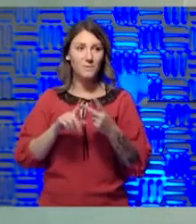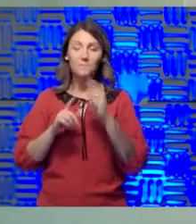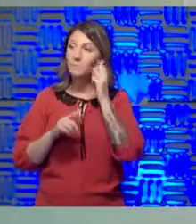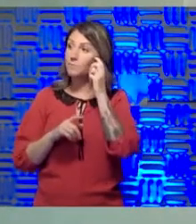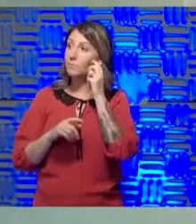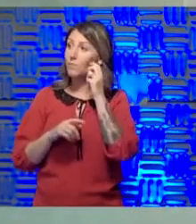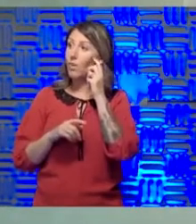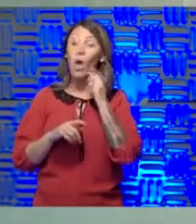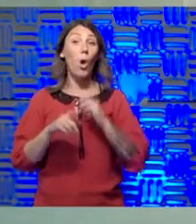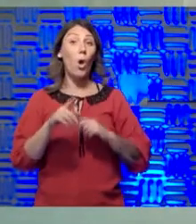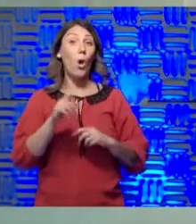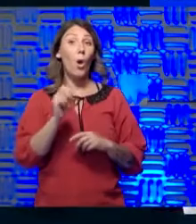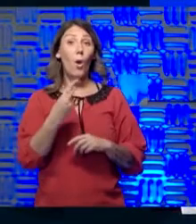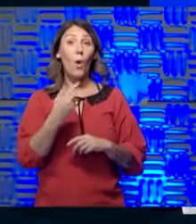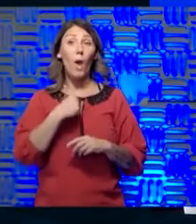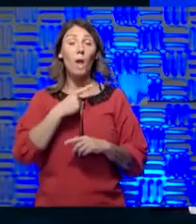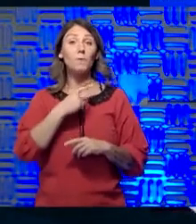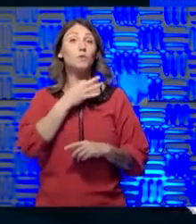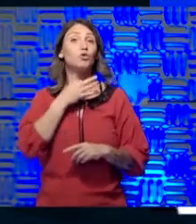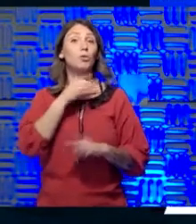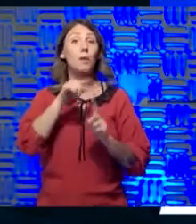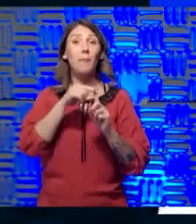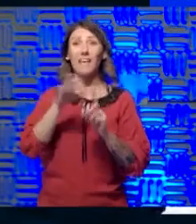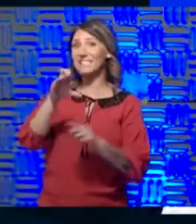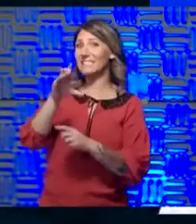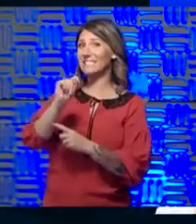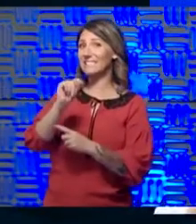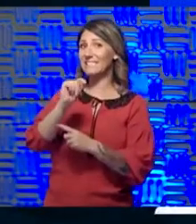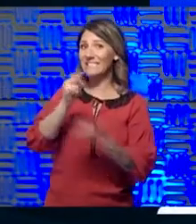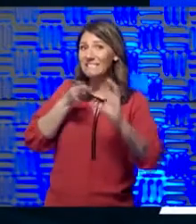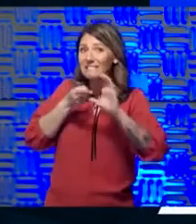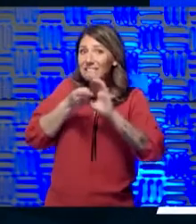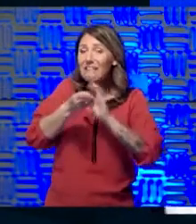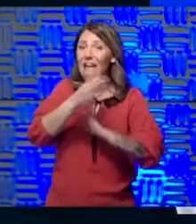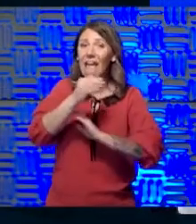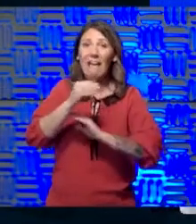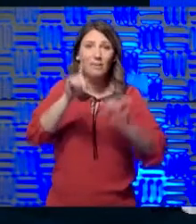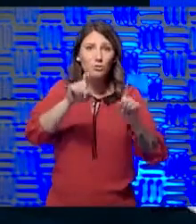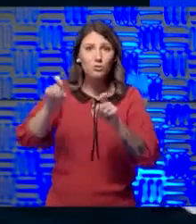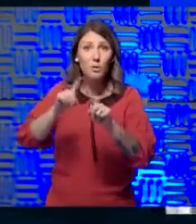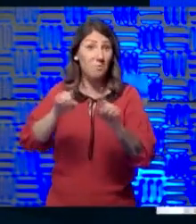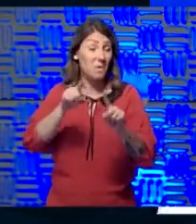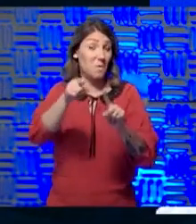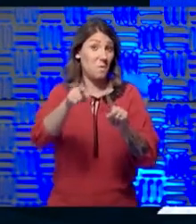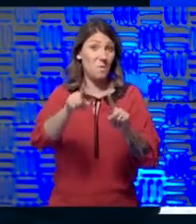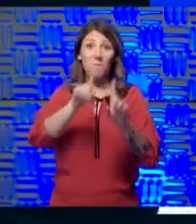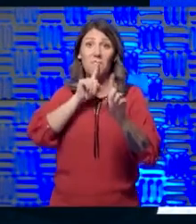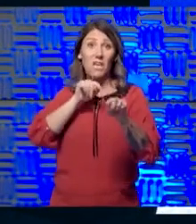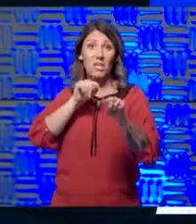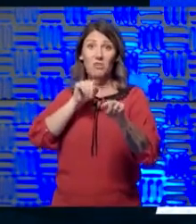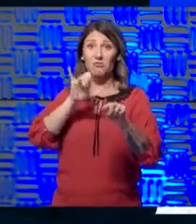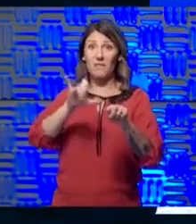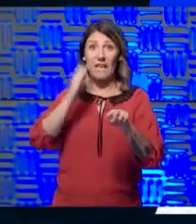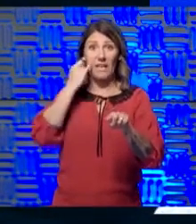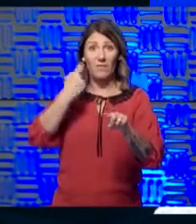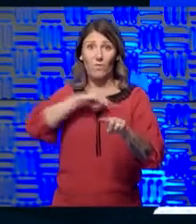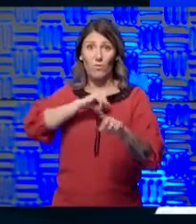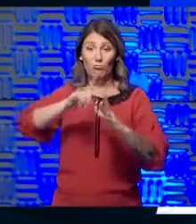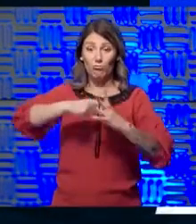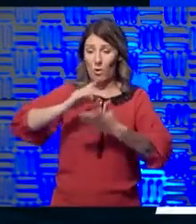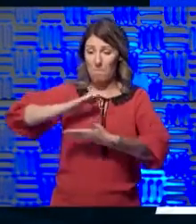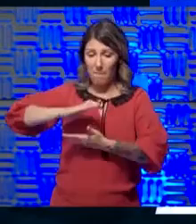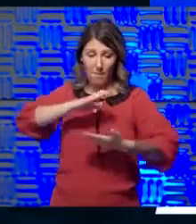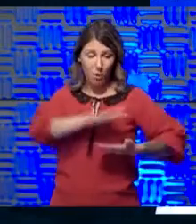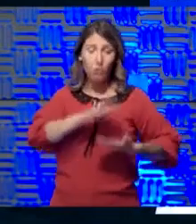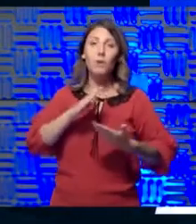Well, I was wondering about CT screening and for different like lung cancer, but I think that you've answered that. If we're starting in mammograms, I suspect we're going to start other